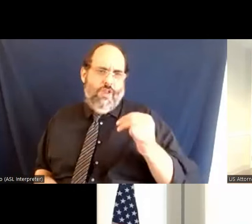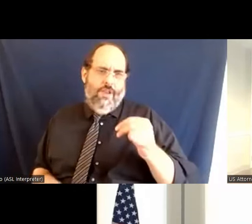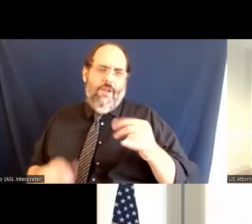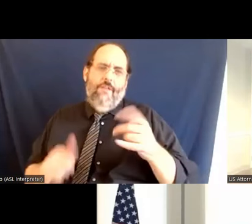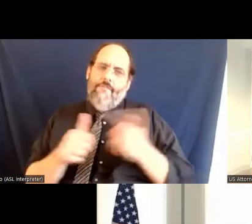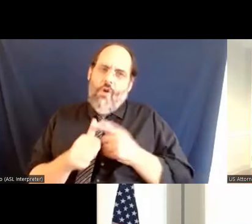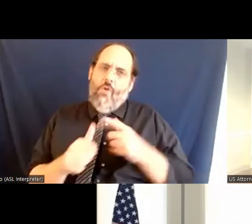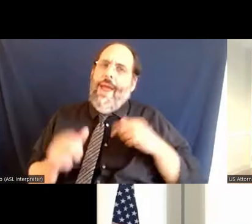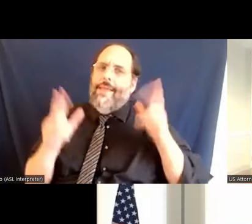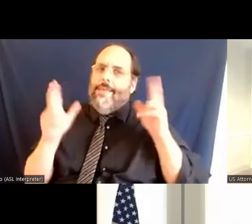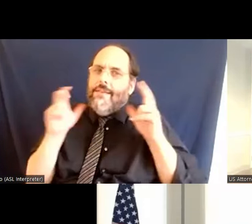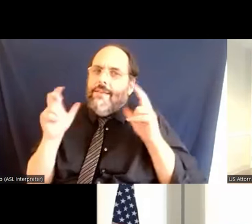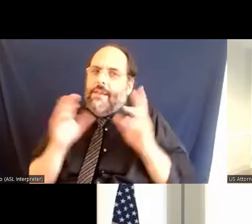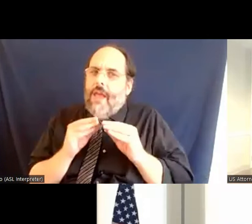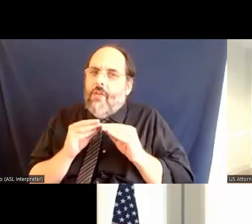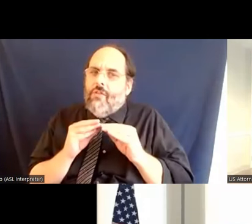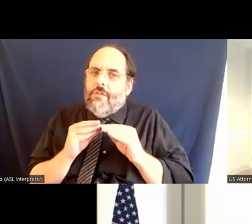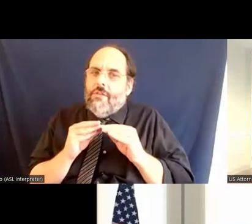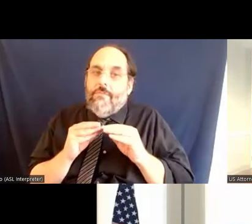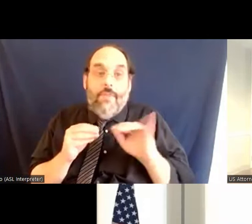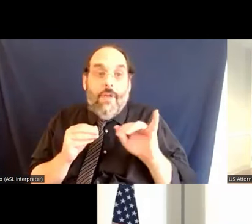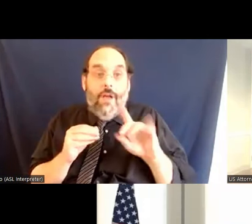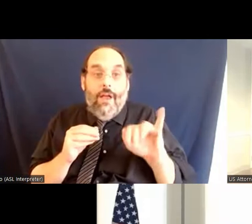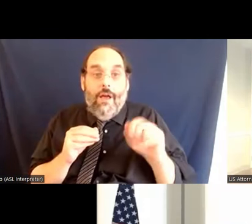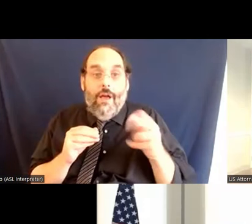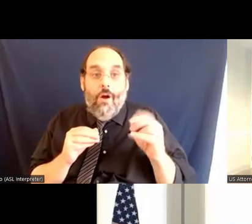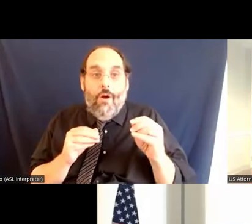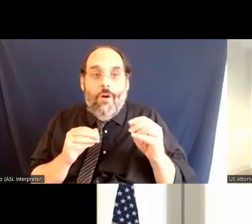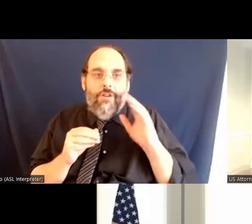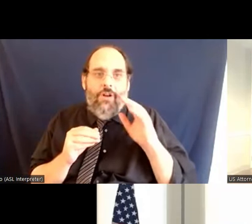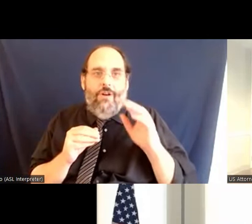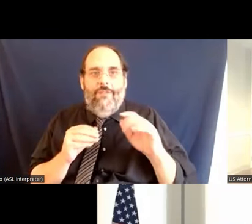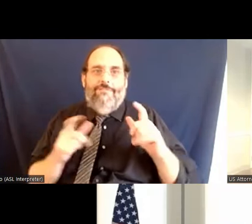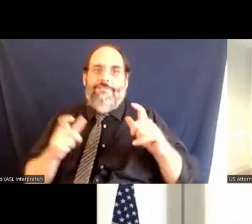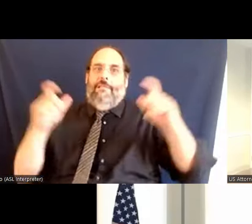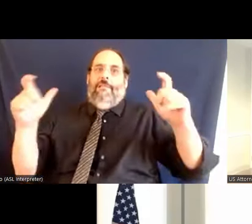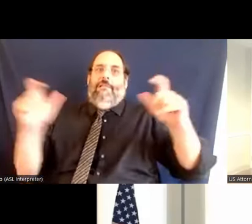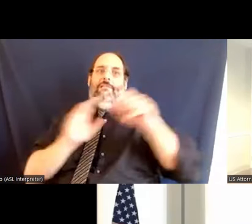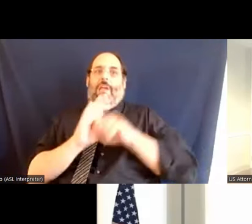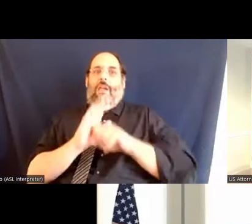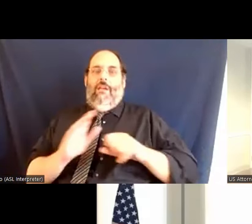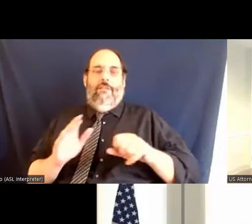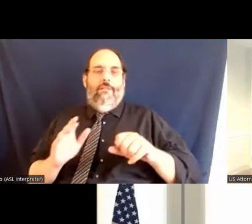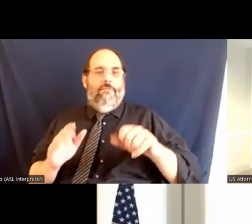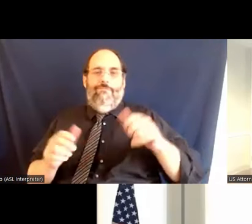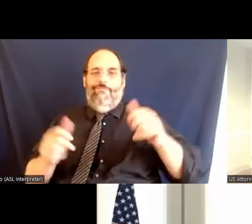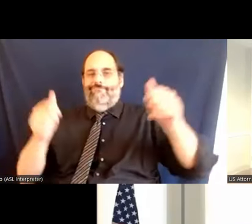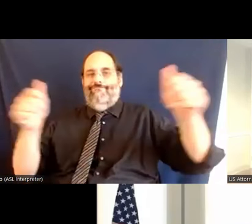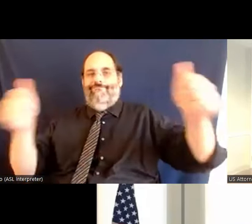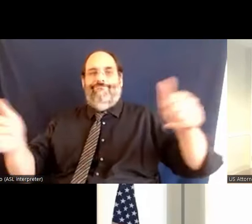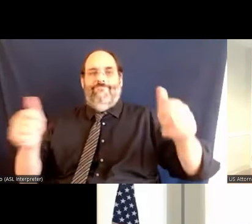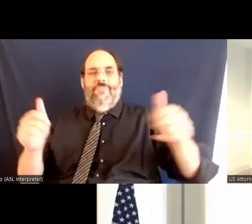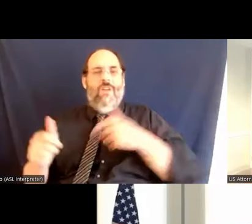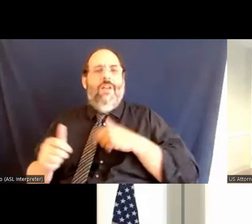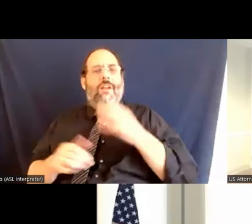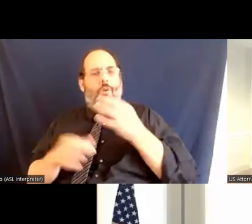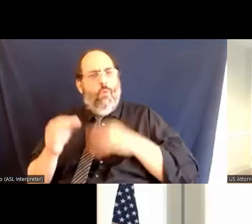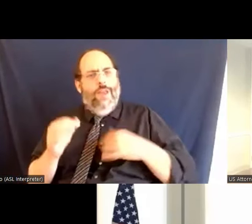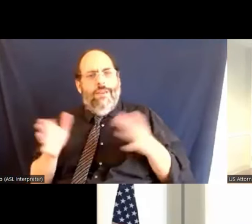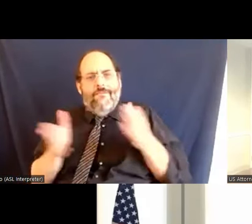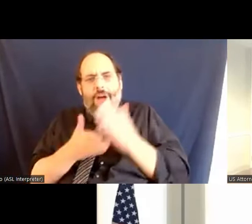listening sessions. And in Idaho, as you know, it's a large state geographically. And so we sort of went region by